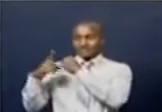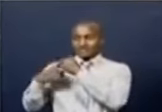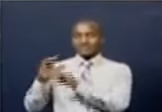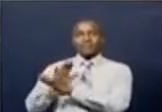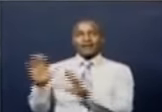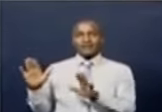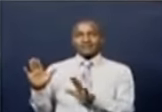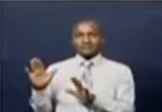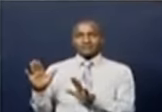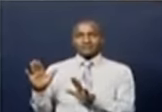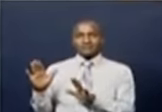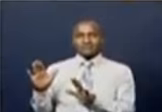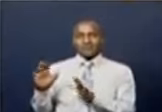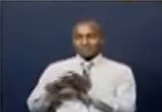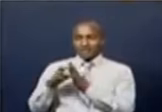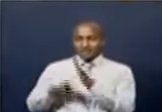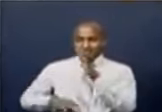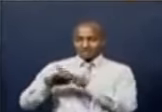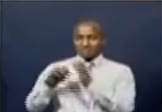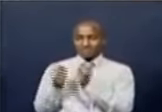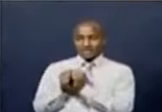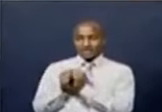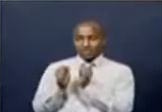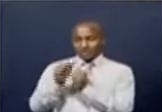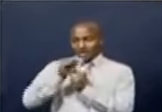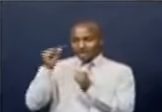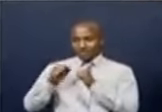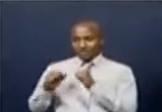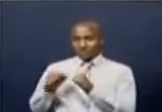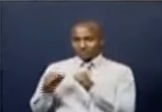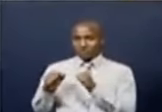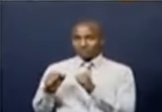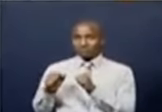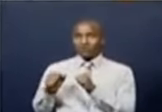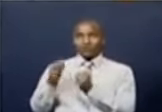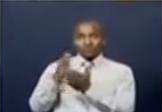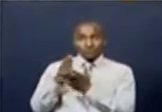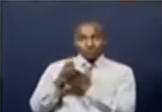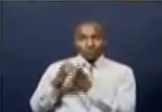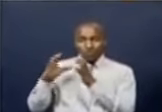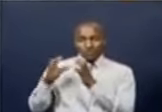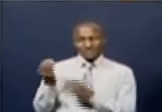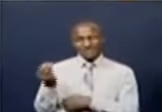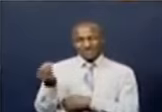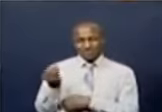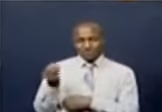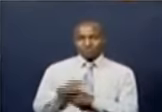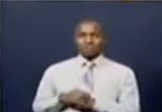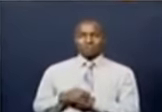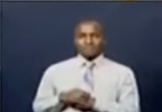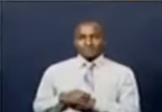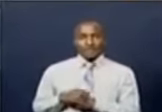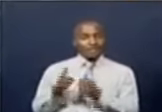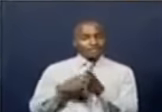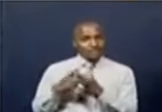only, or maybe maximum 10, plus some other officials, this chaperone. But actual coaches who are working were very few. Then